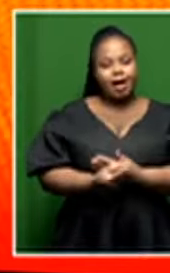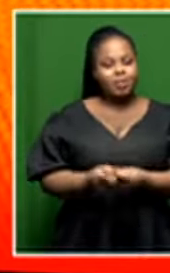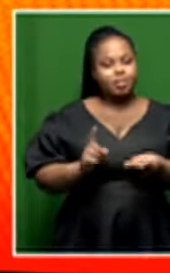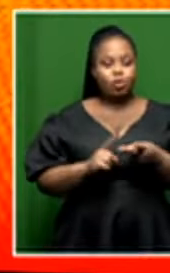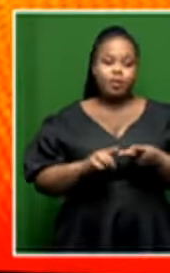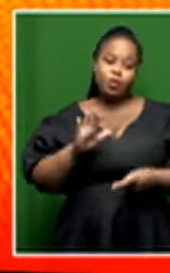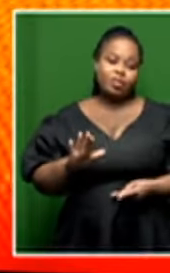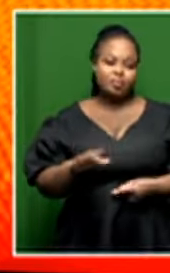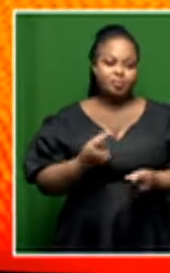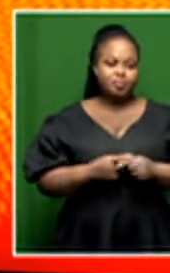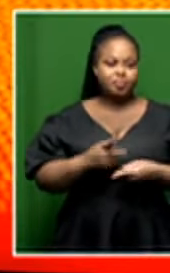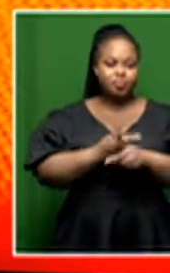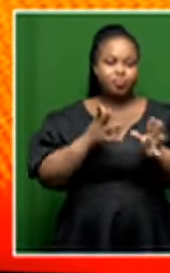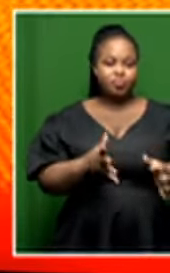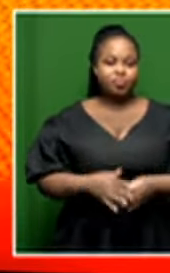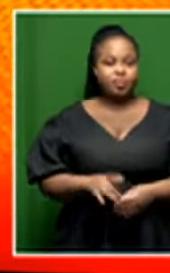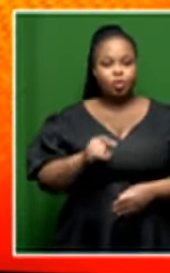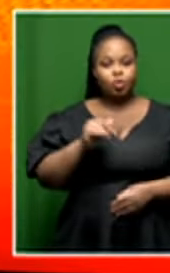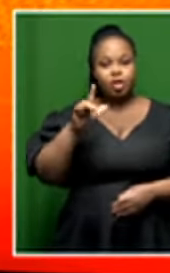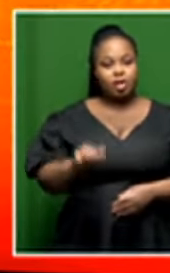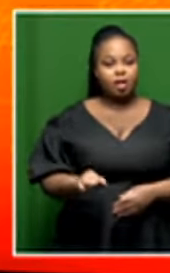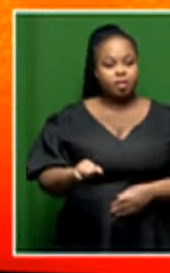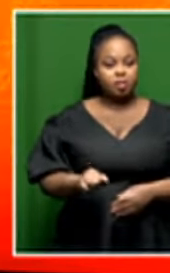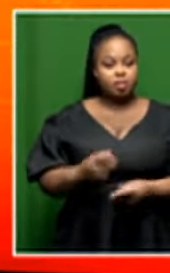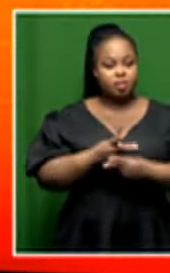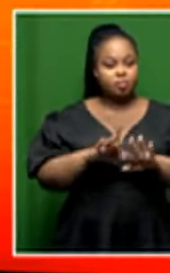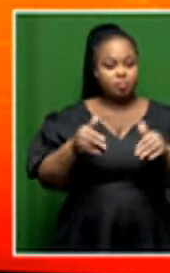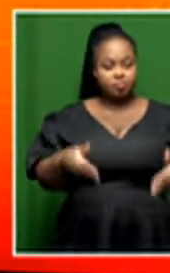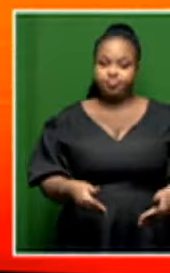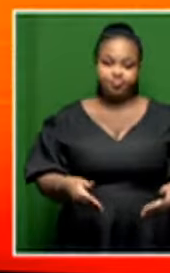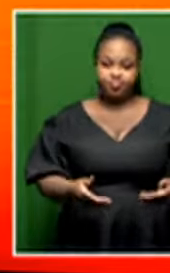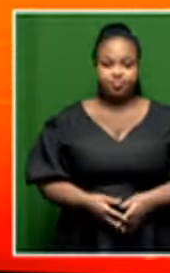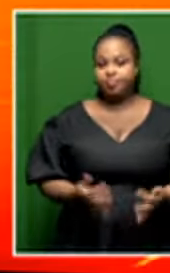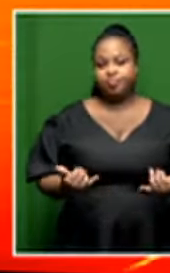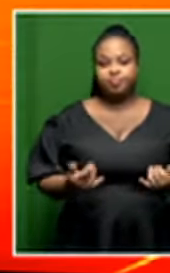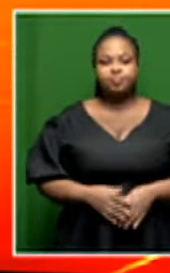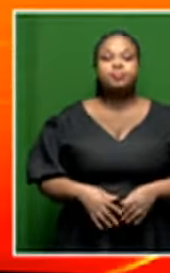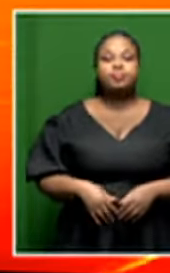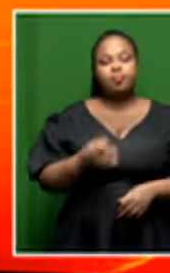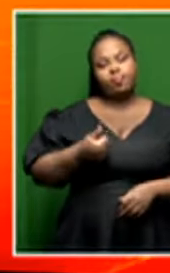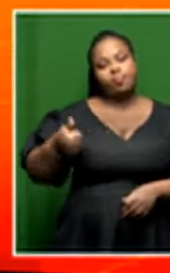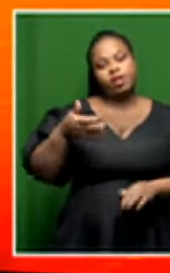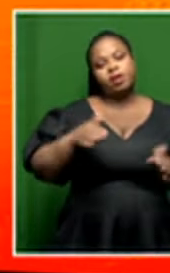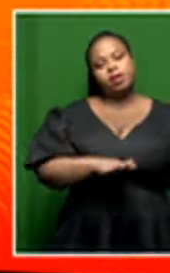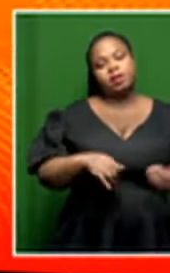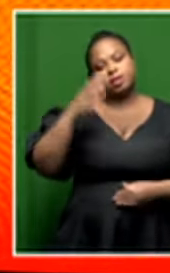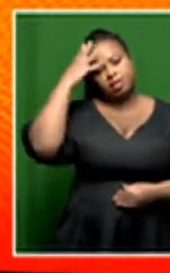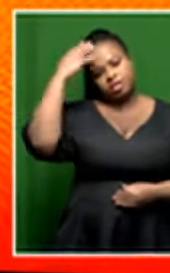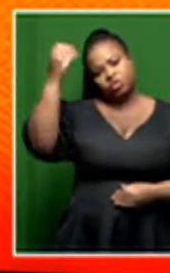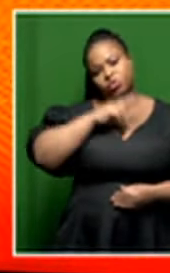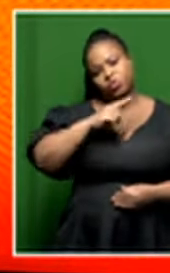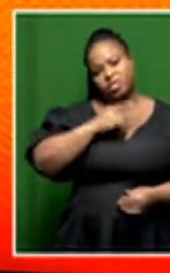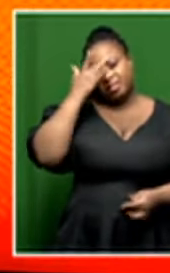Legendary singer and producer Tsepo Tshola will be laid to rest today. The village pope died in Lesotho after